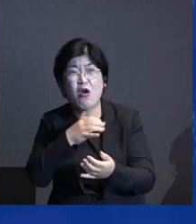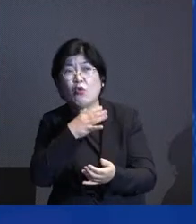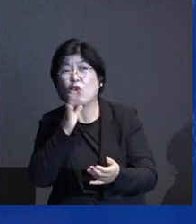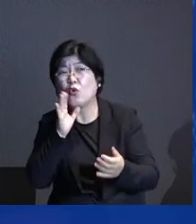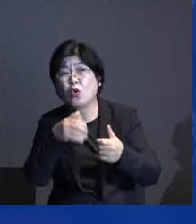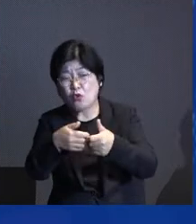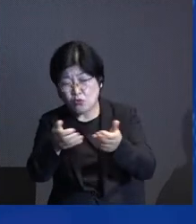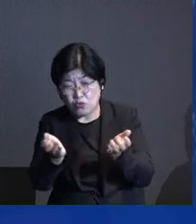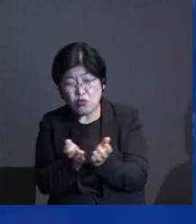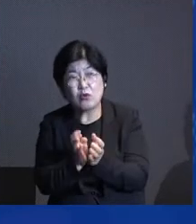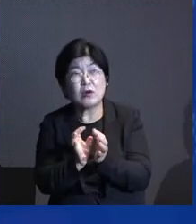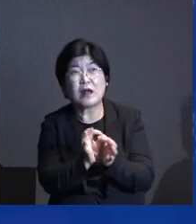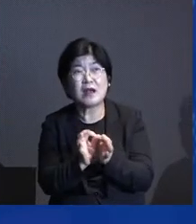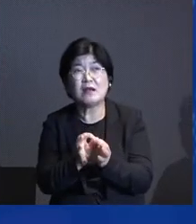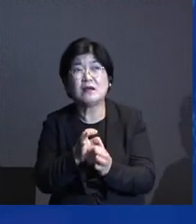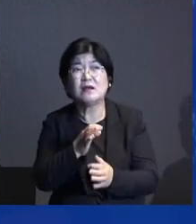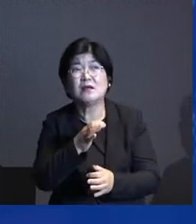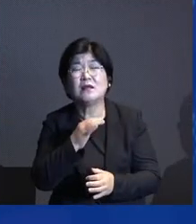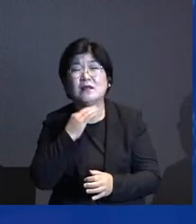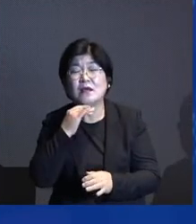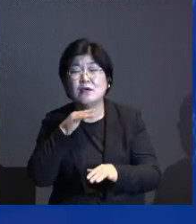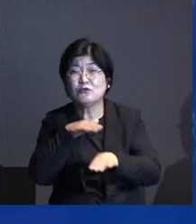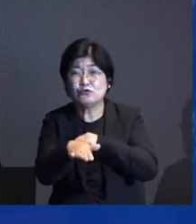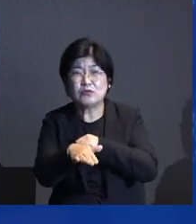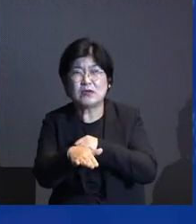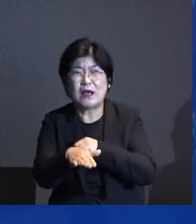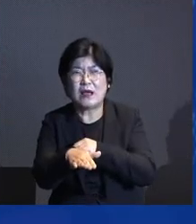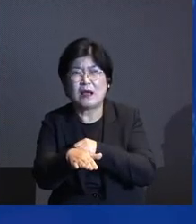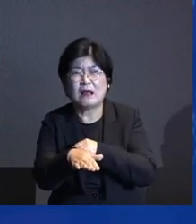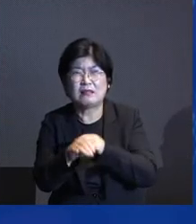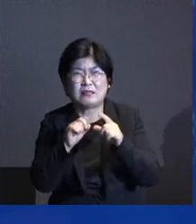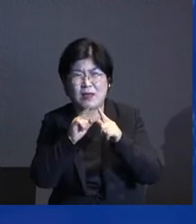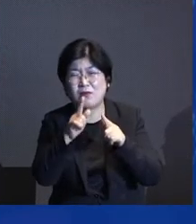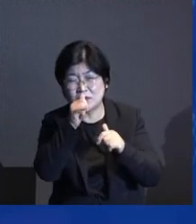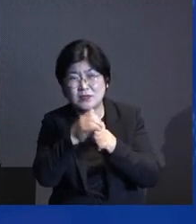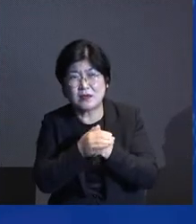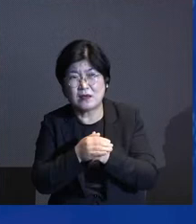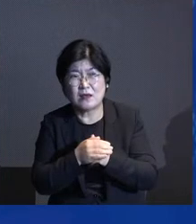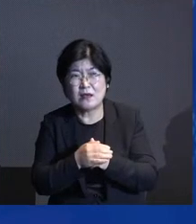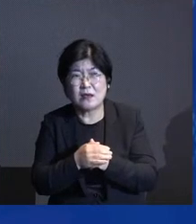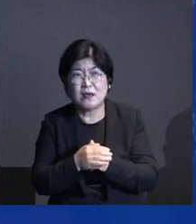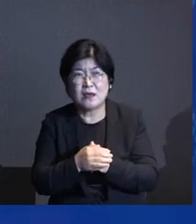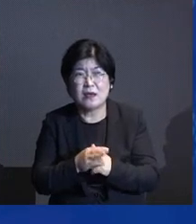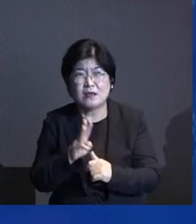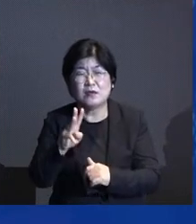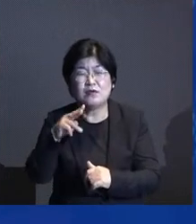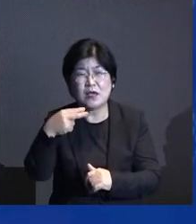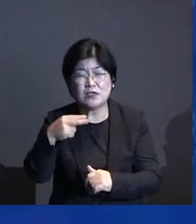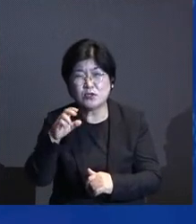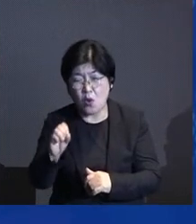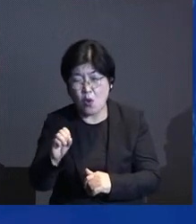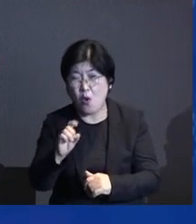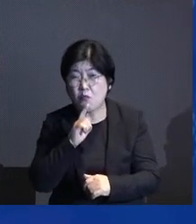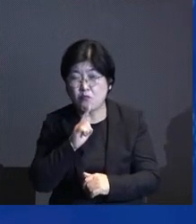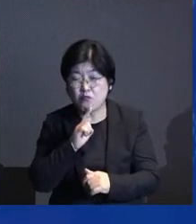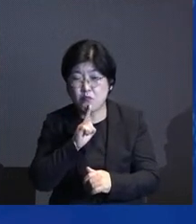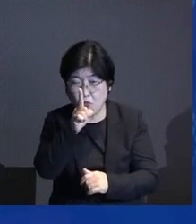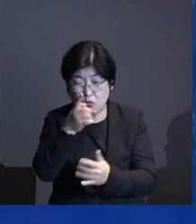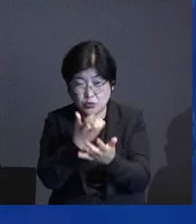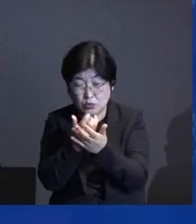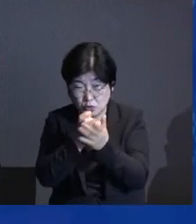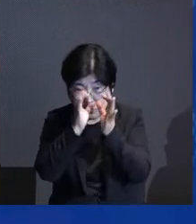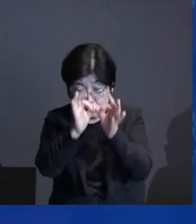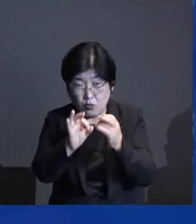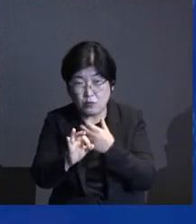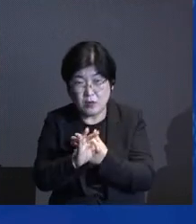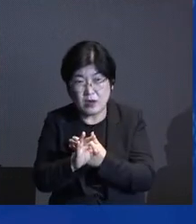particularly widespread. The WHO report, Global Report on Ageism in 2021, stated that globally, one in two